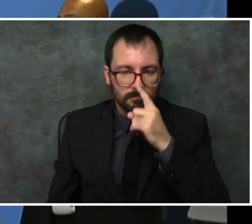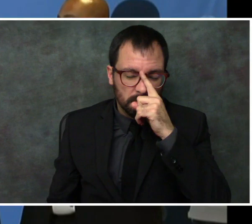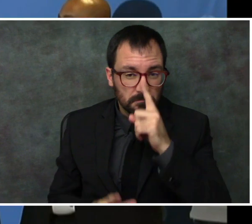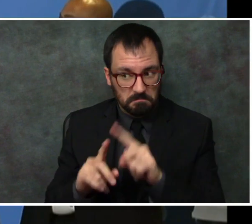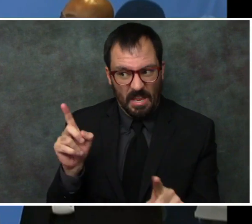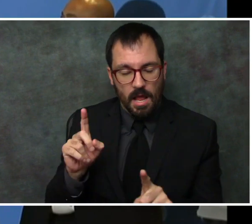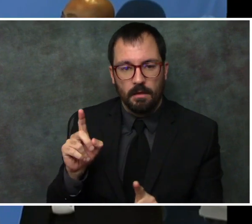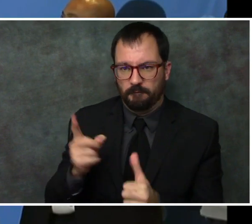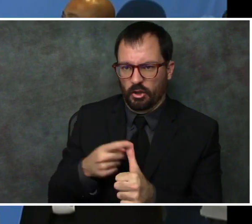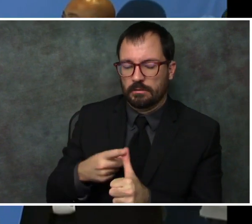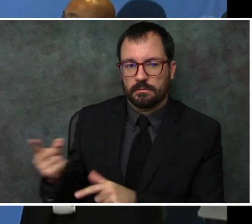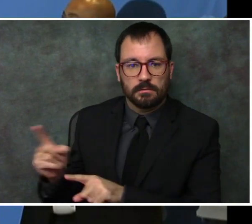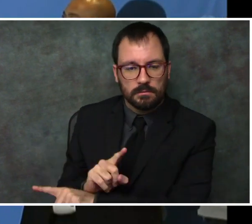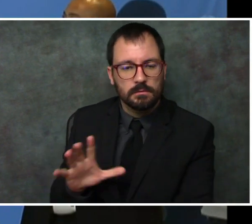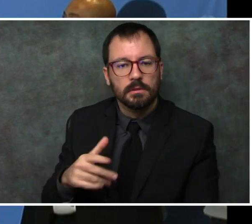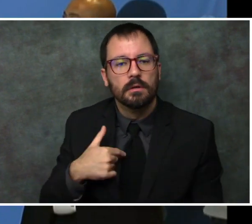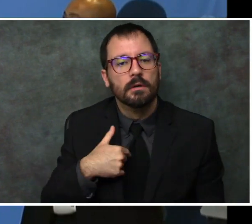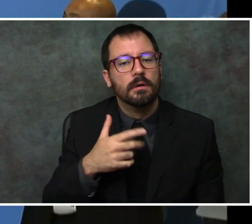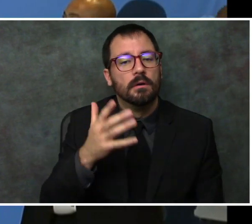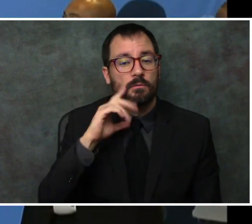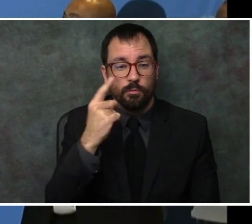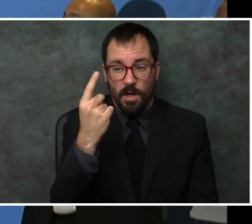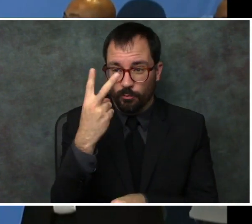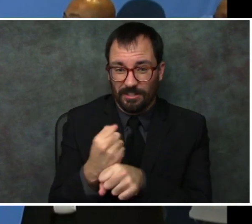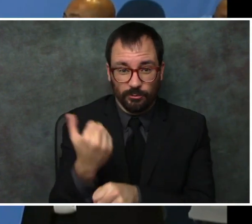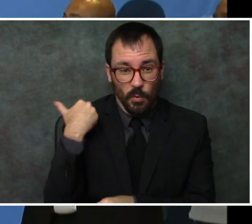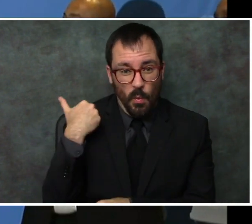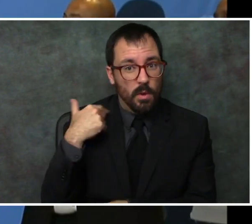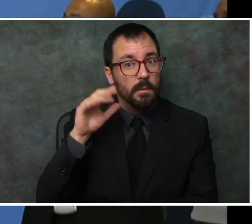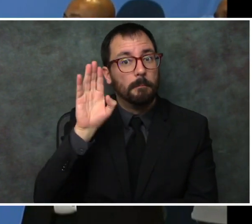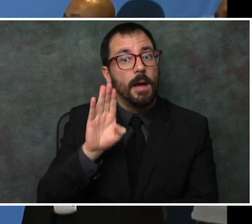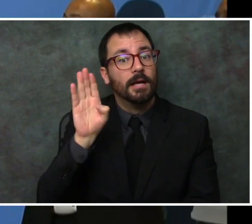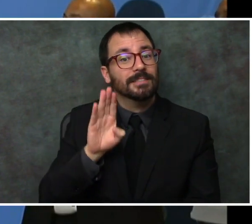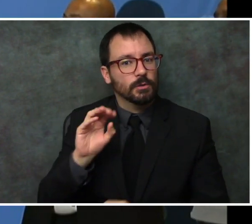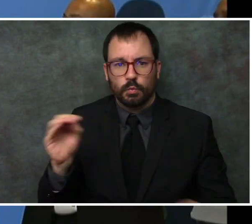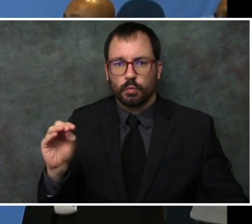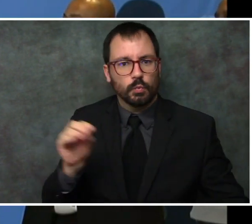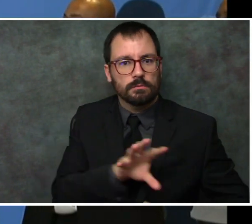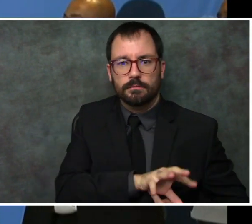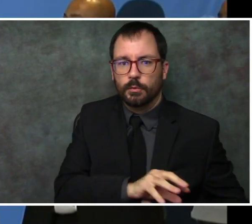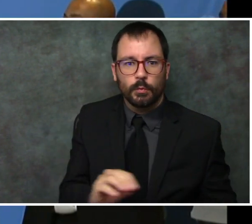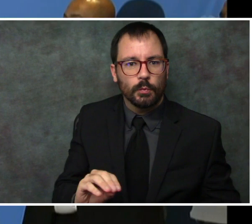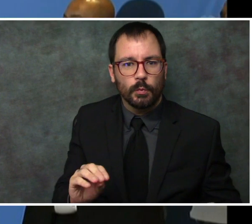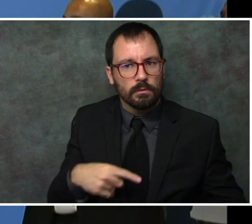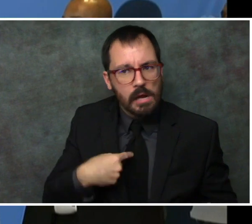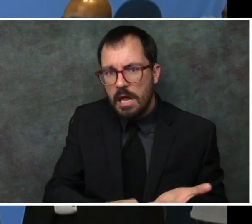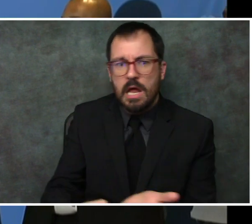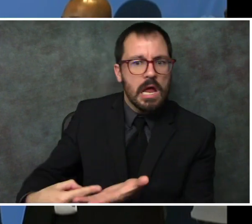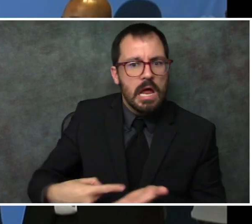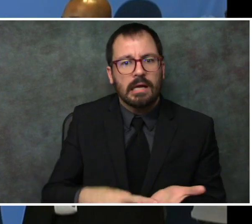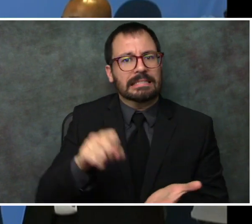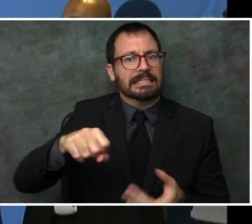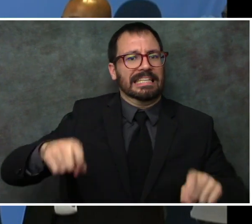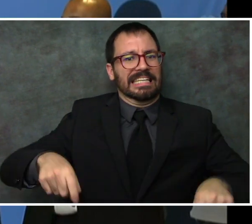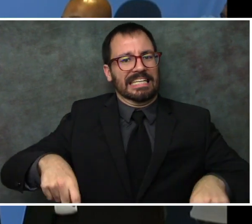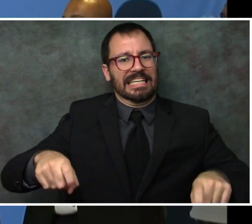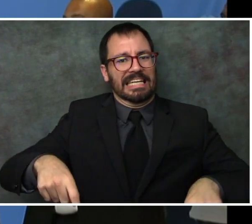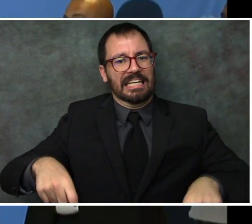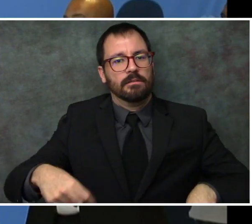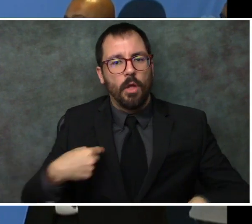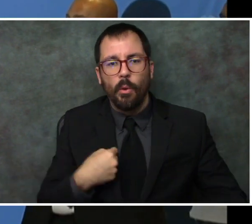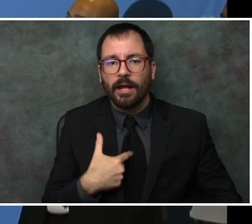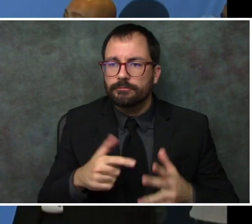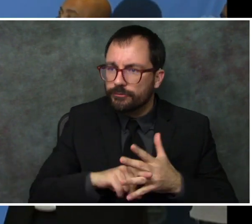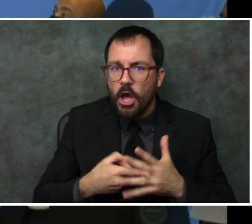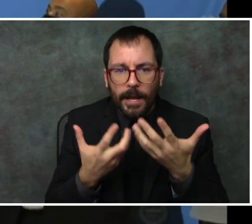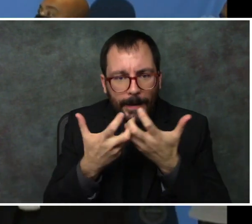And the whole conversation was around, we need body cameras, and we were able to work something out and have body cameras in Boston. And we began the process of bringing body cameras